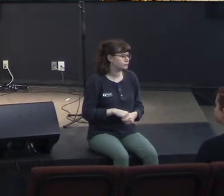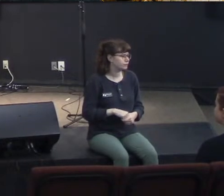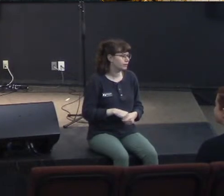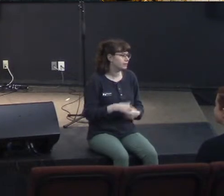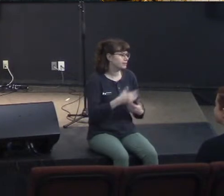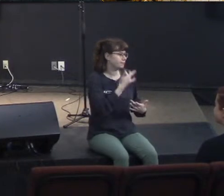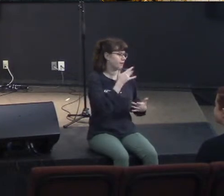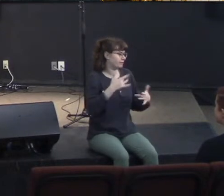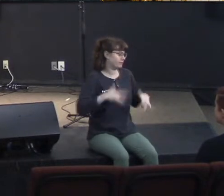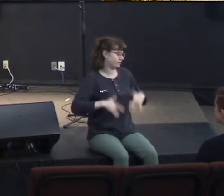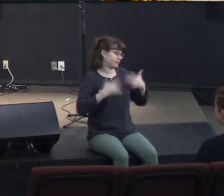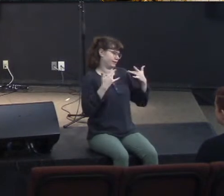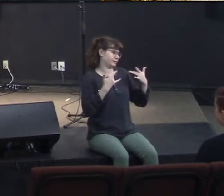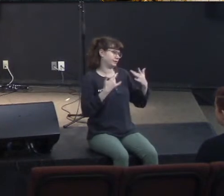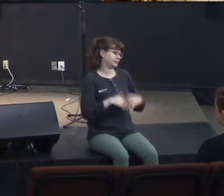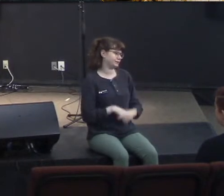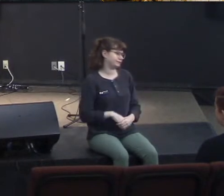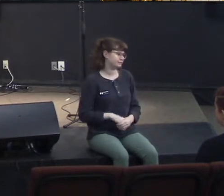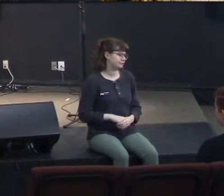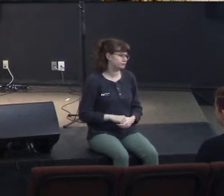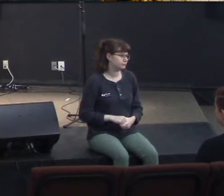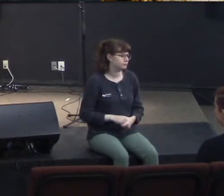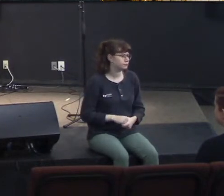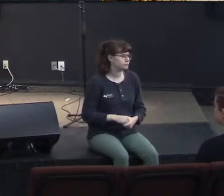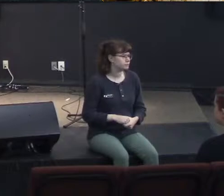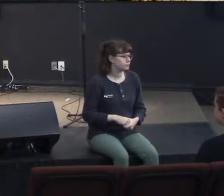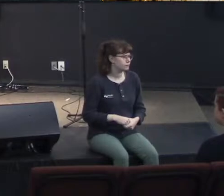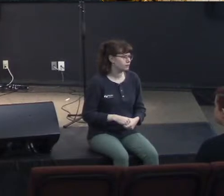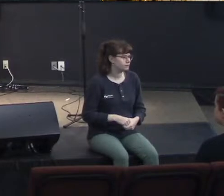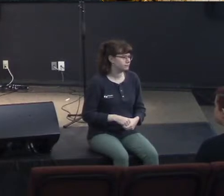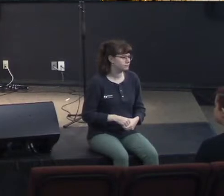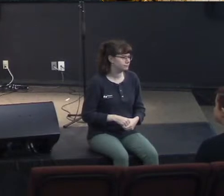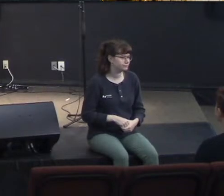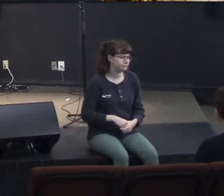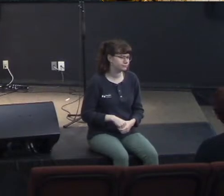us. Way to make it weird, bro.